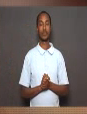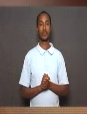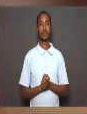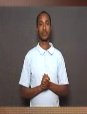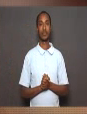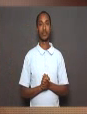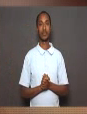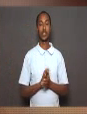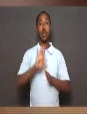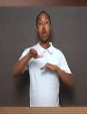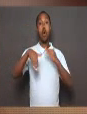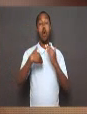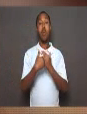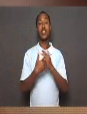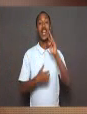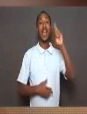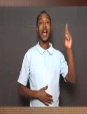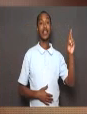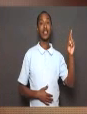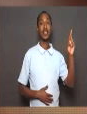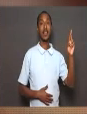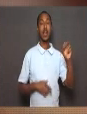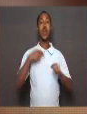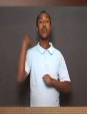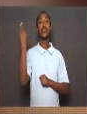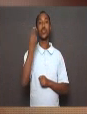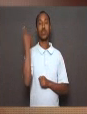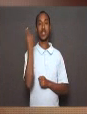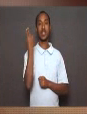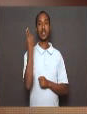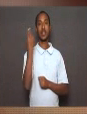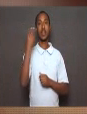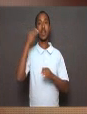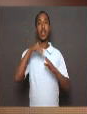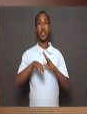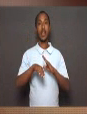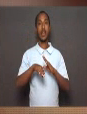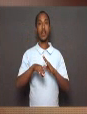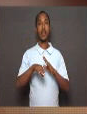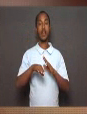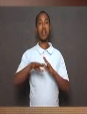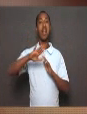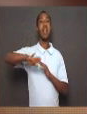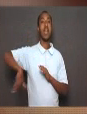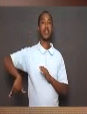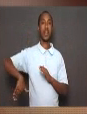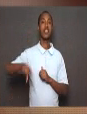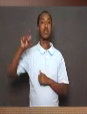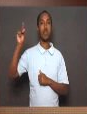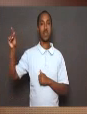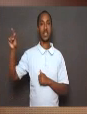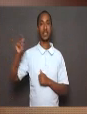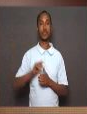Thus, all the reactants have been consumed, and all that is left are the